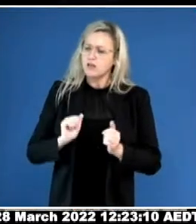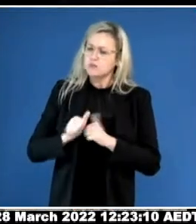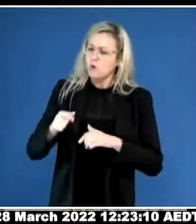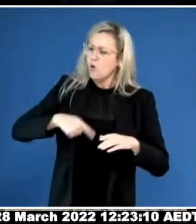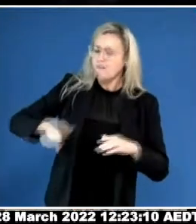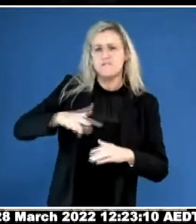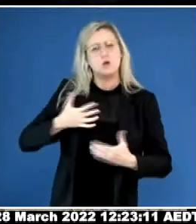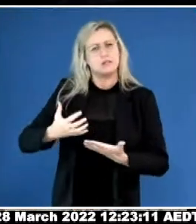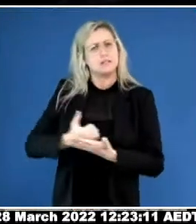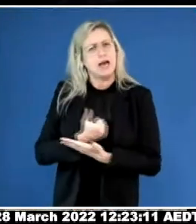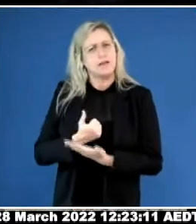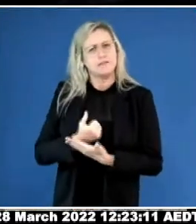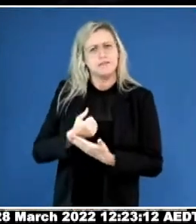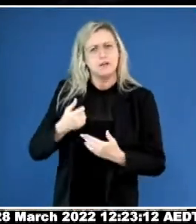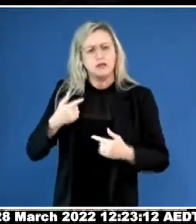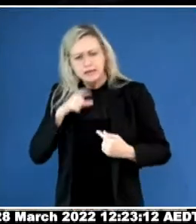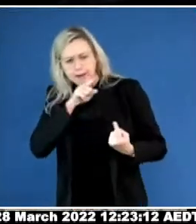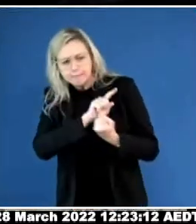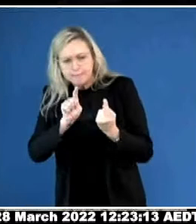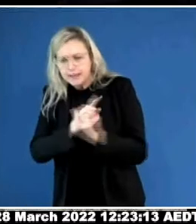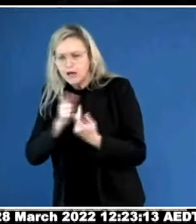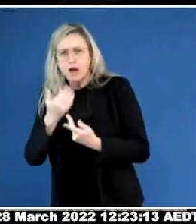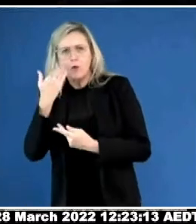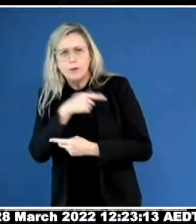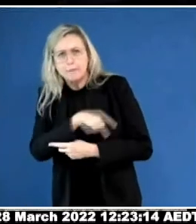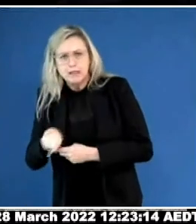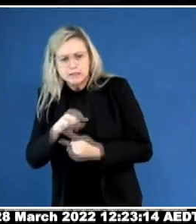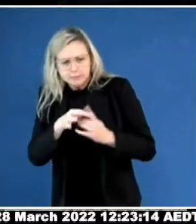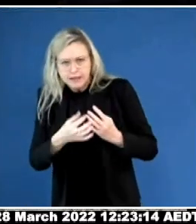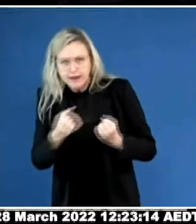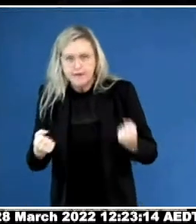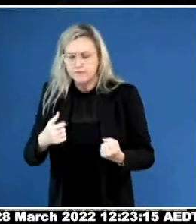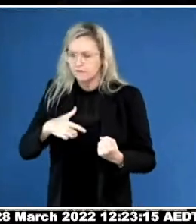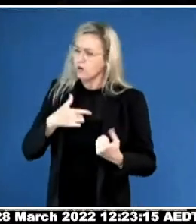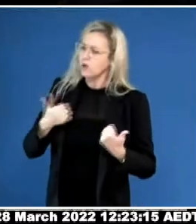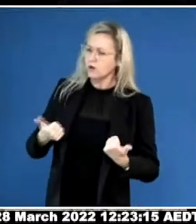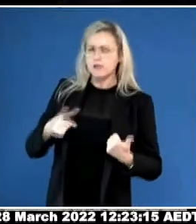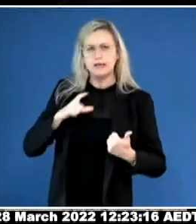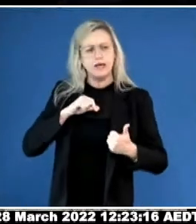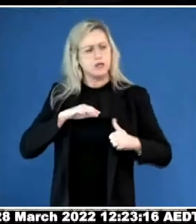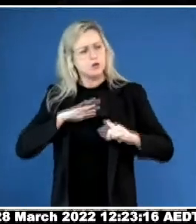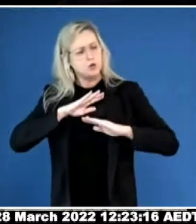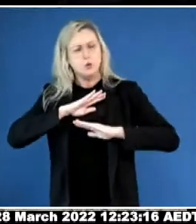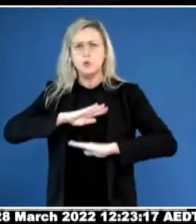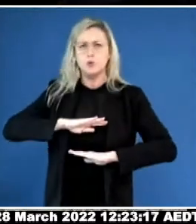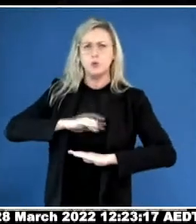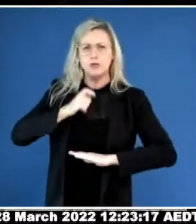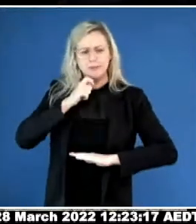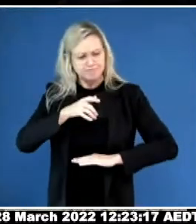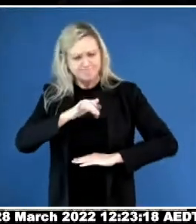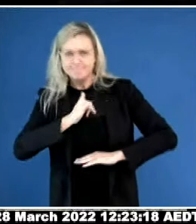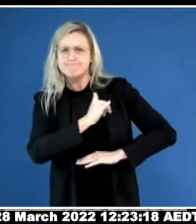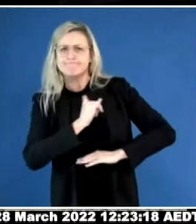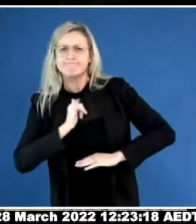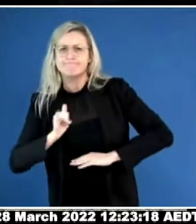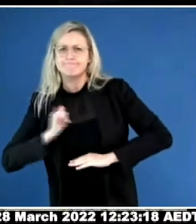women to connect with other disabled people. We do let our guard down. We feel that we're with like-minded people. You learn a lot in